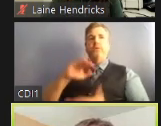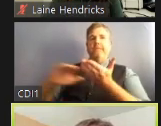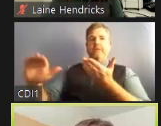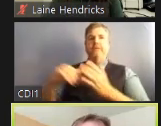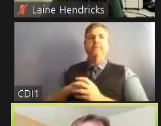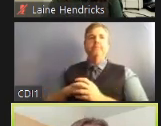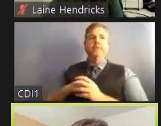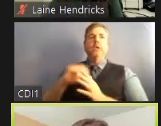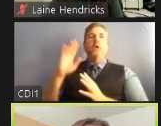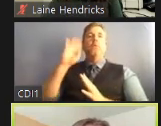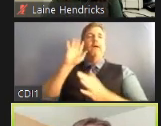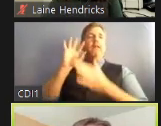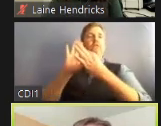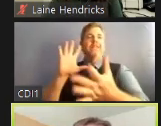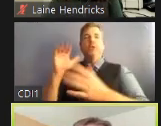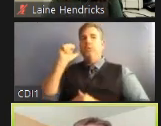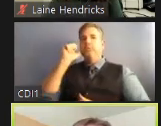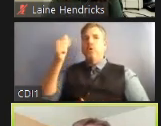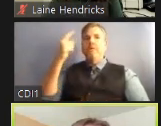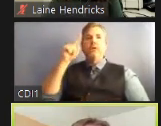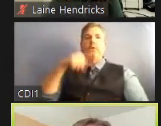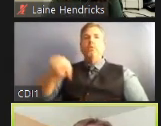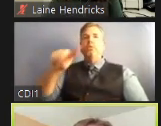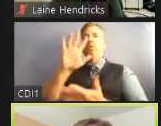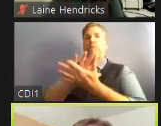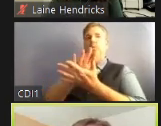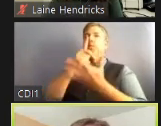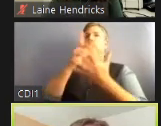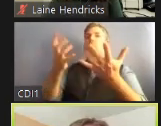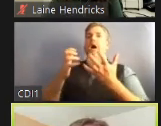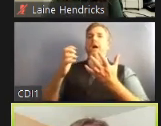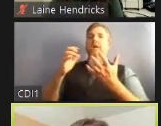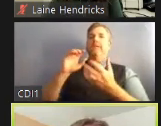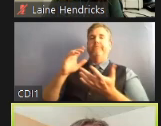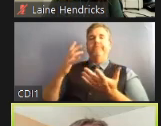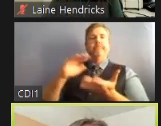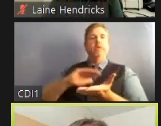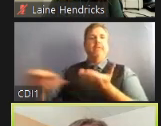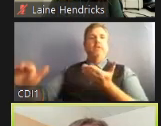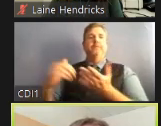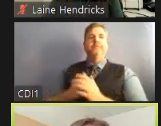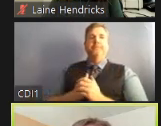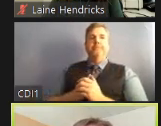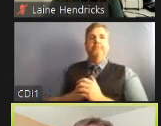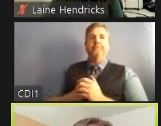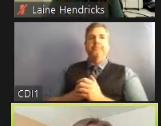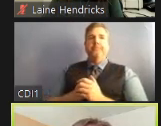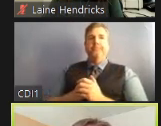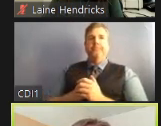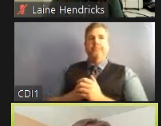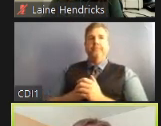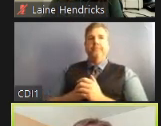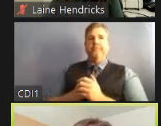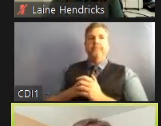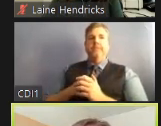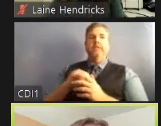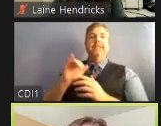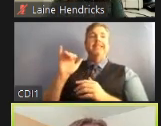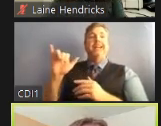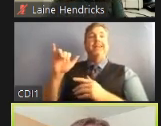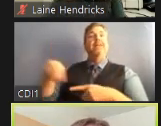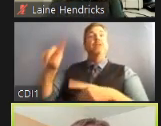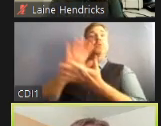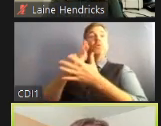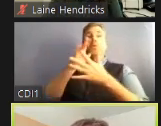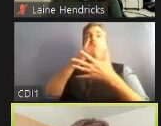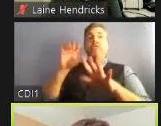that seek to apply. We are finalizing the application. Any schools that have applied thus far are going to need to